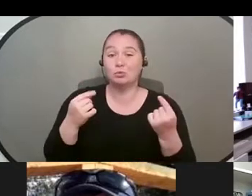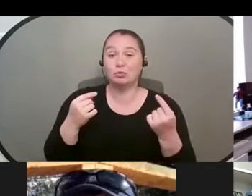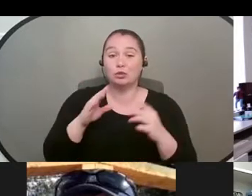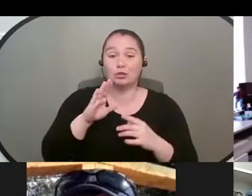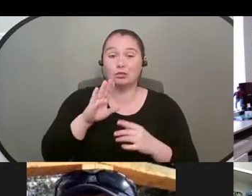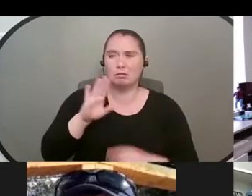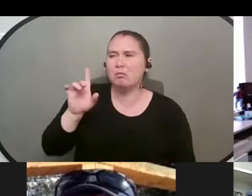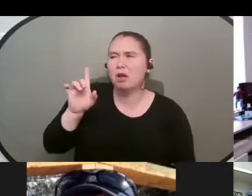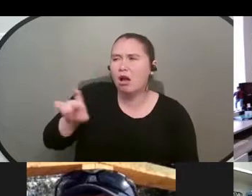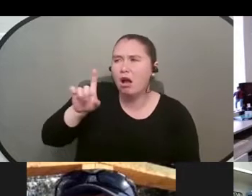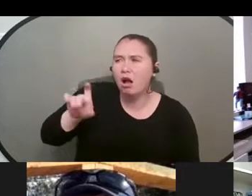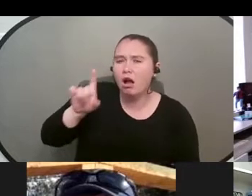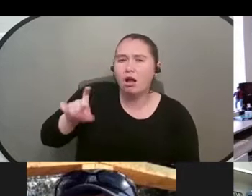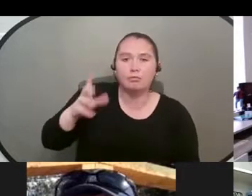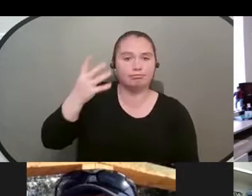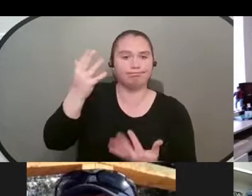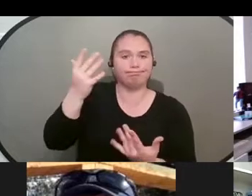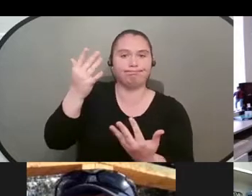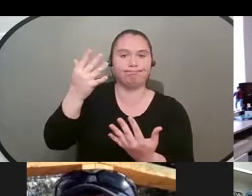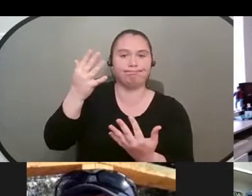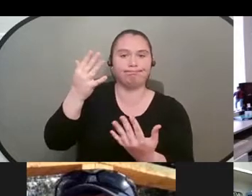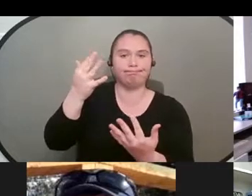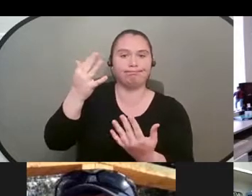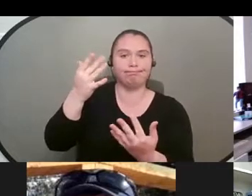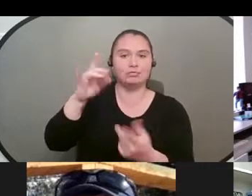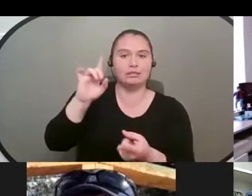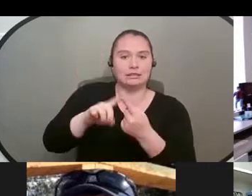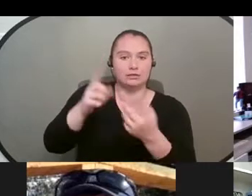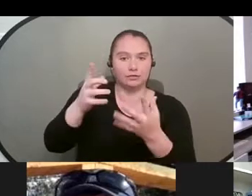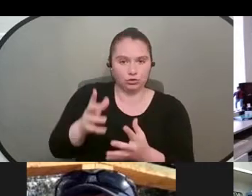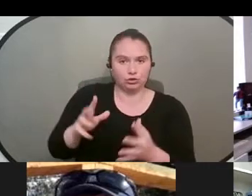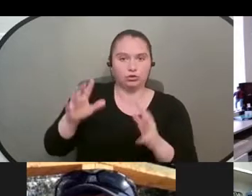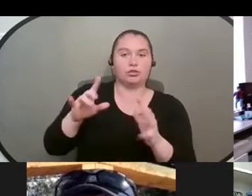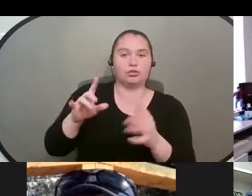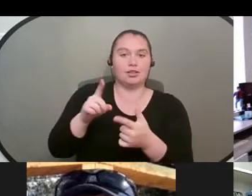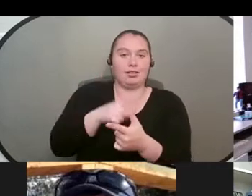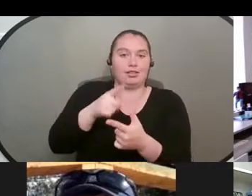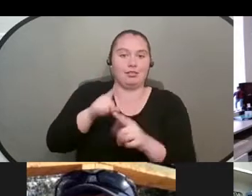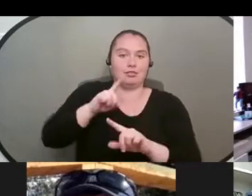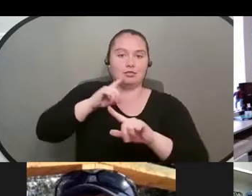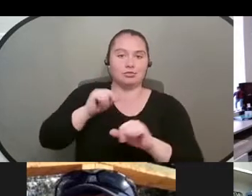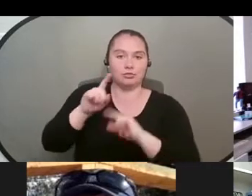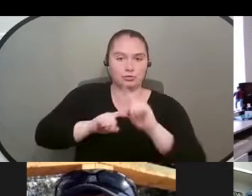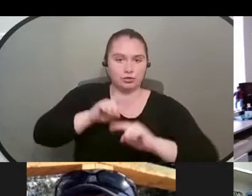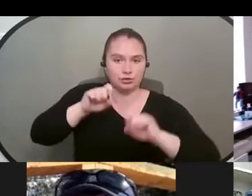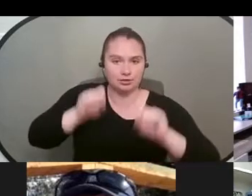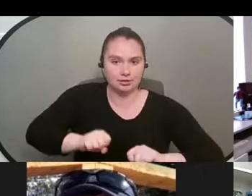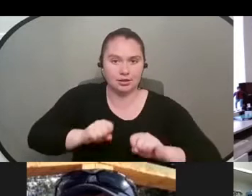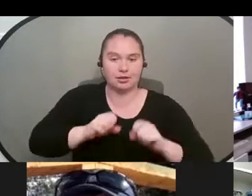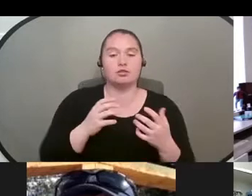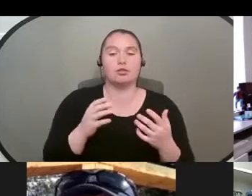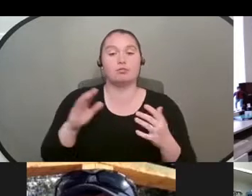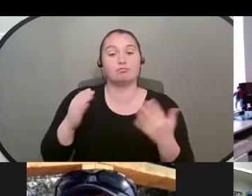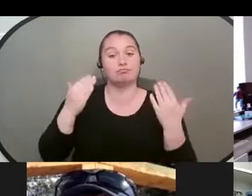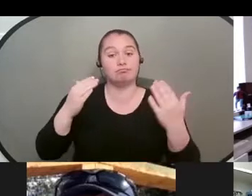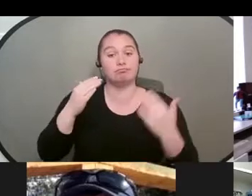until he's finished, and then we'll have the opportunity to answer questions. So, Mr. Bob